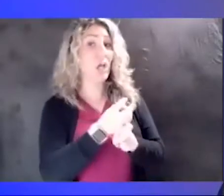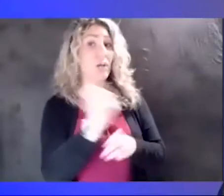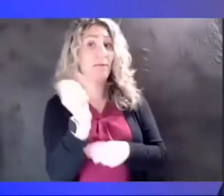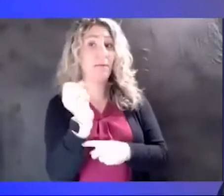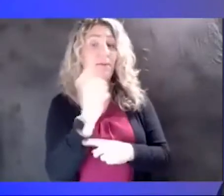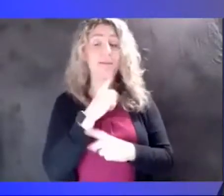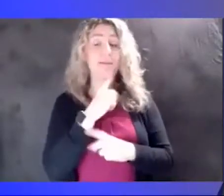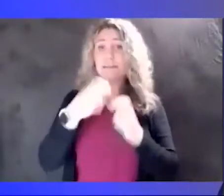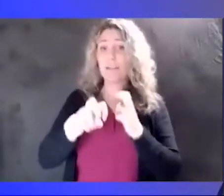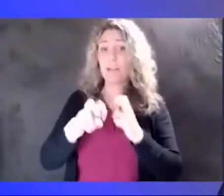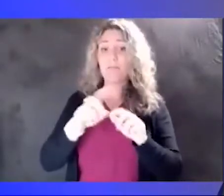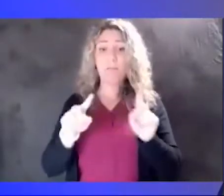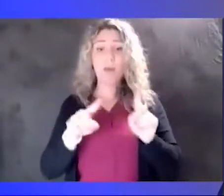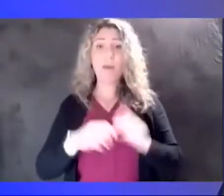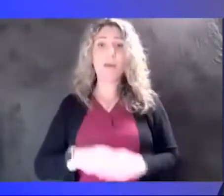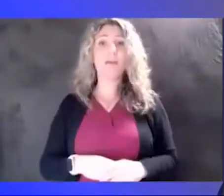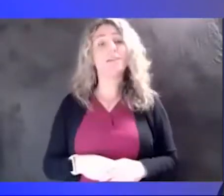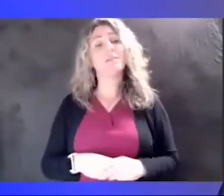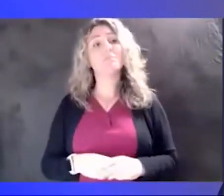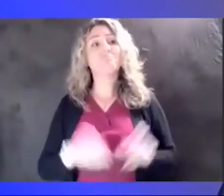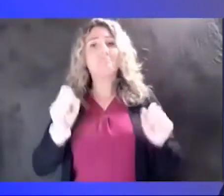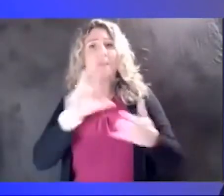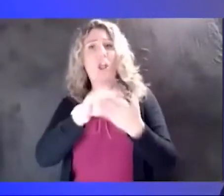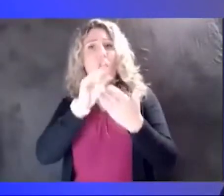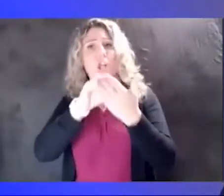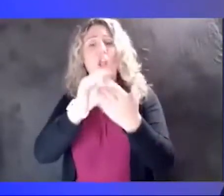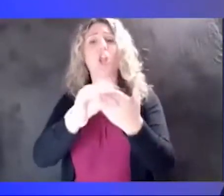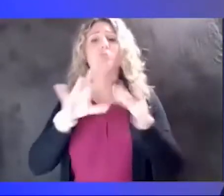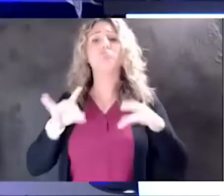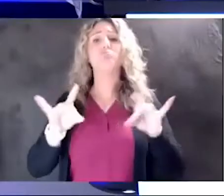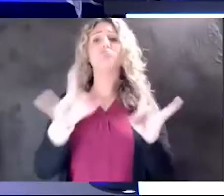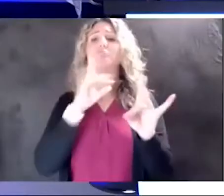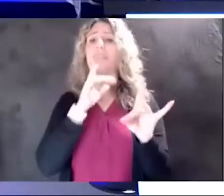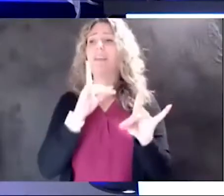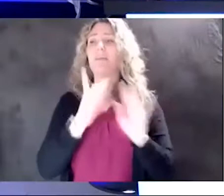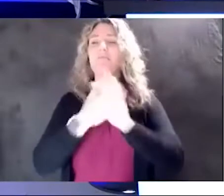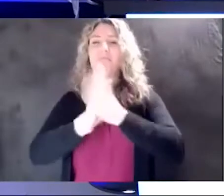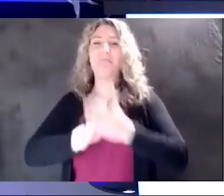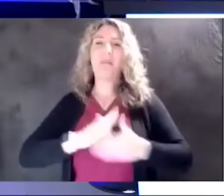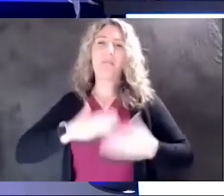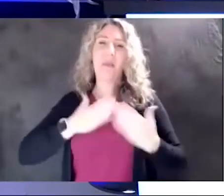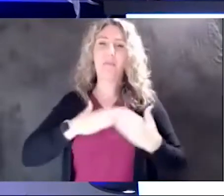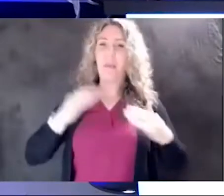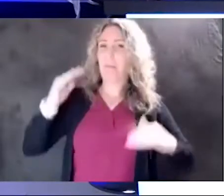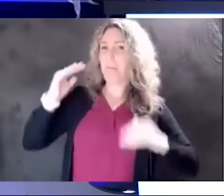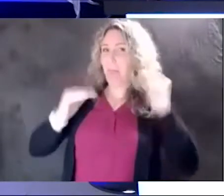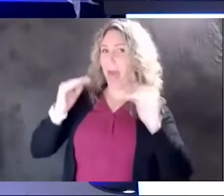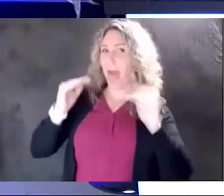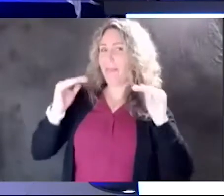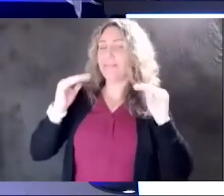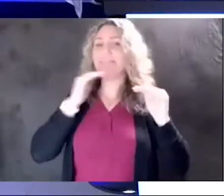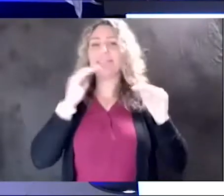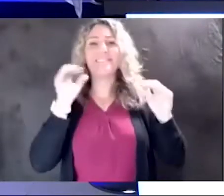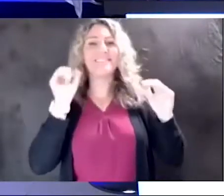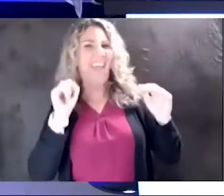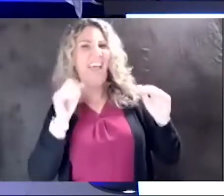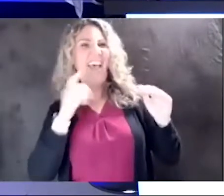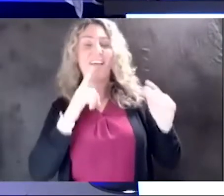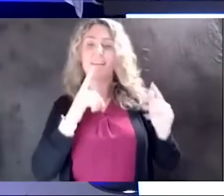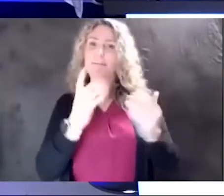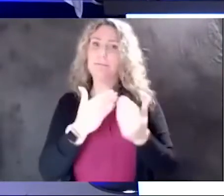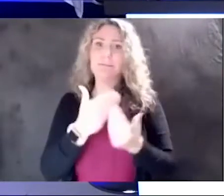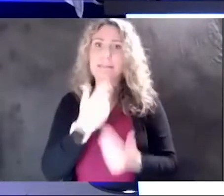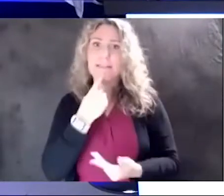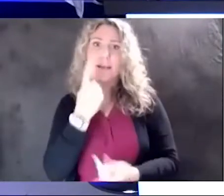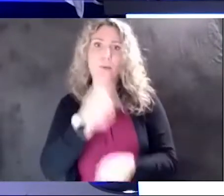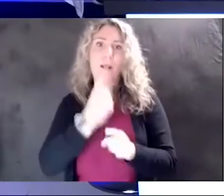think if we can kind of learn to accept that, we can be happier. Balance. For sure. And small wins. So easy to say. I know, it is. I know.